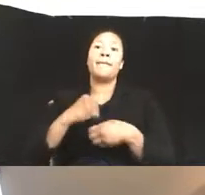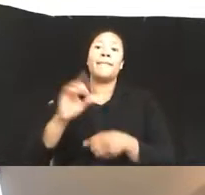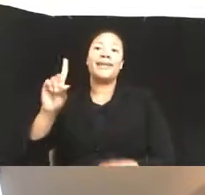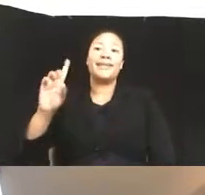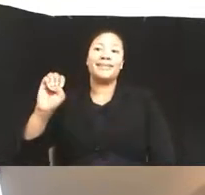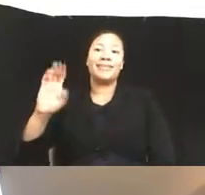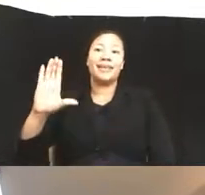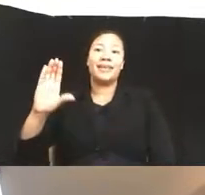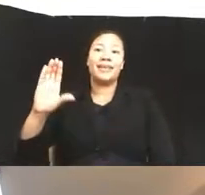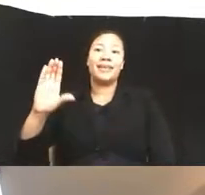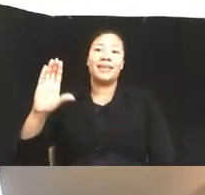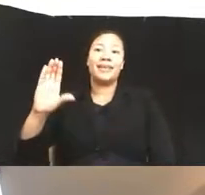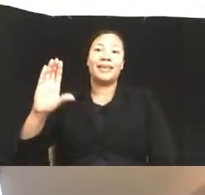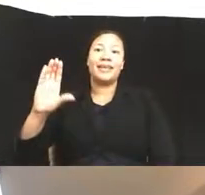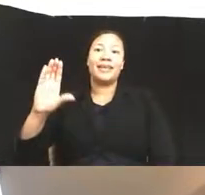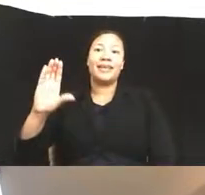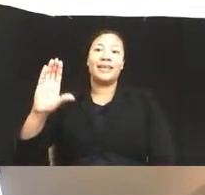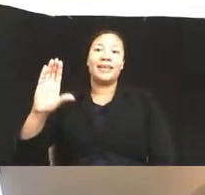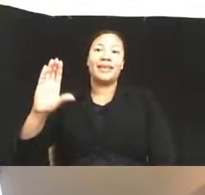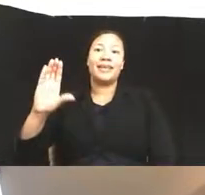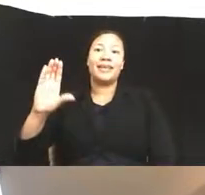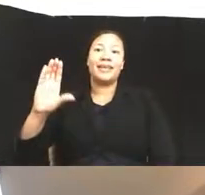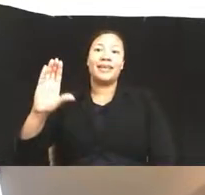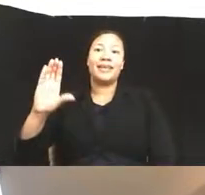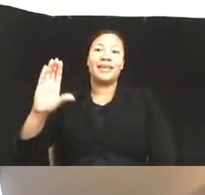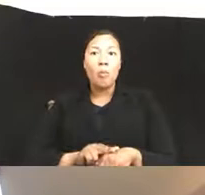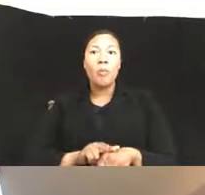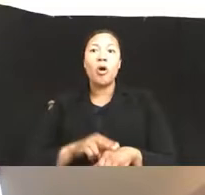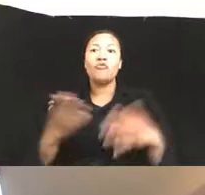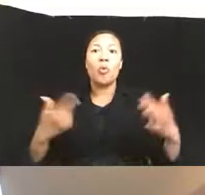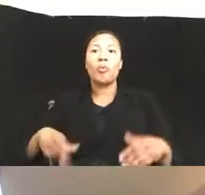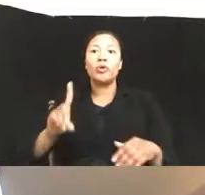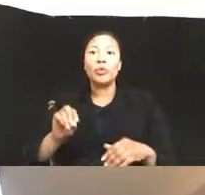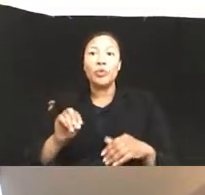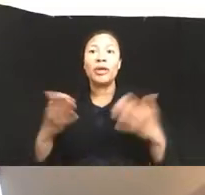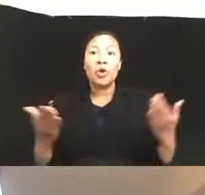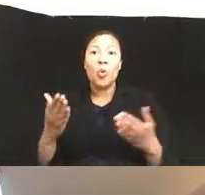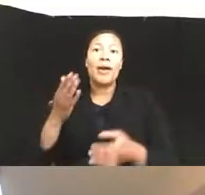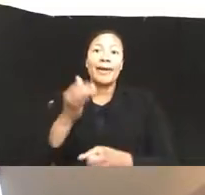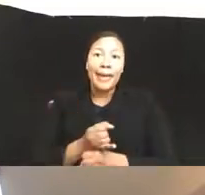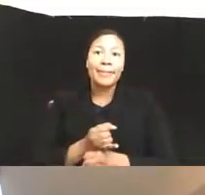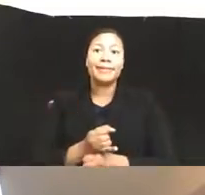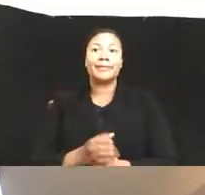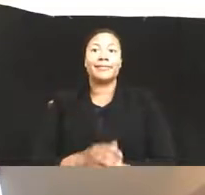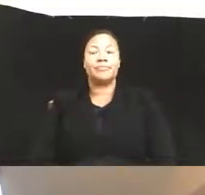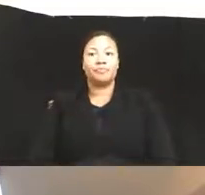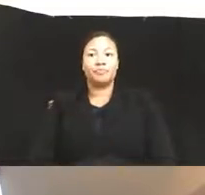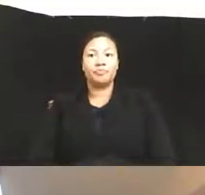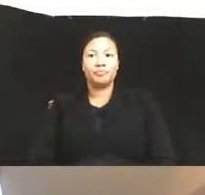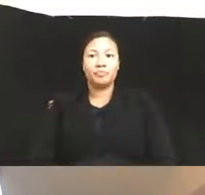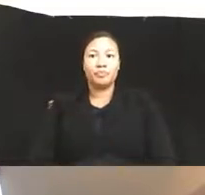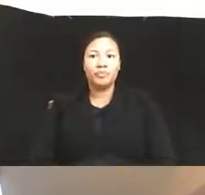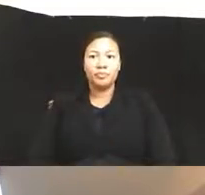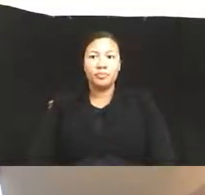doing what we do on campus and elsewhere. And with that said, this is making me think that our